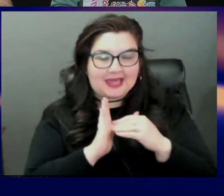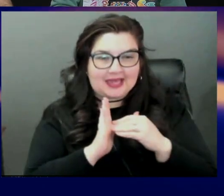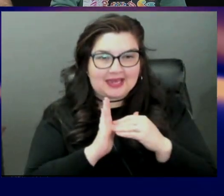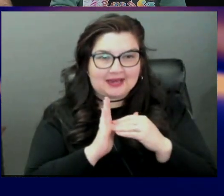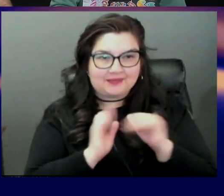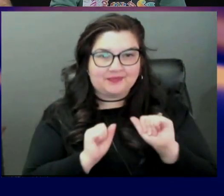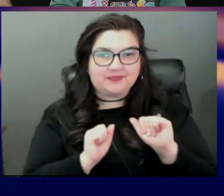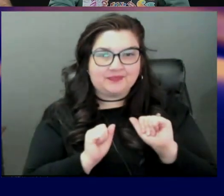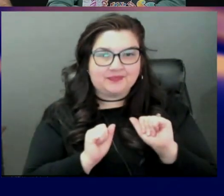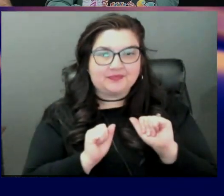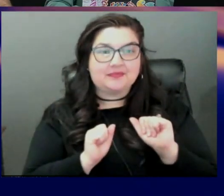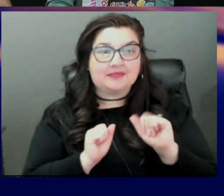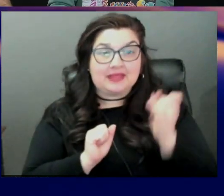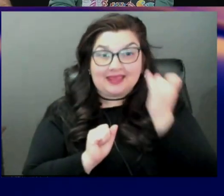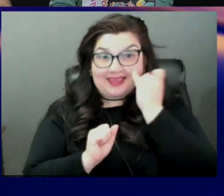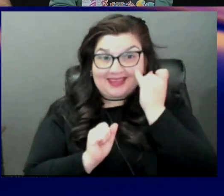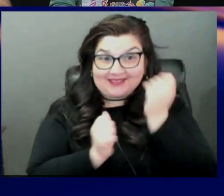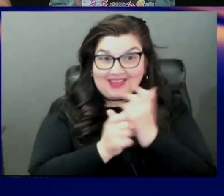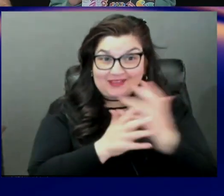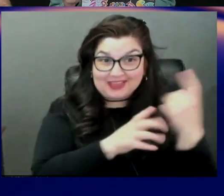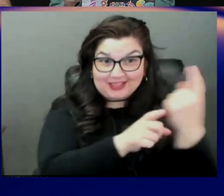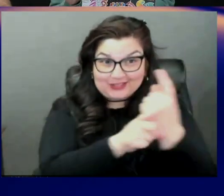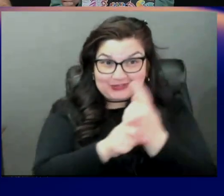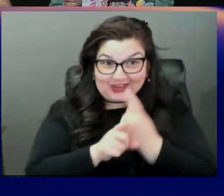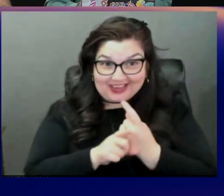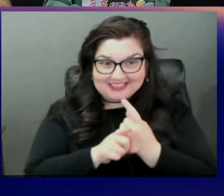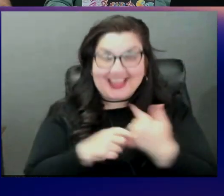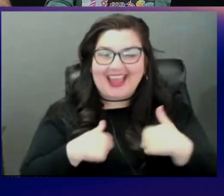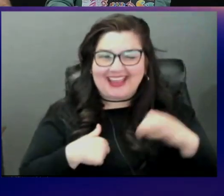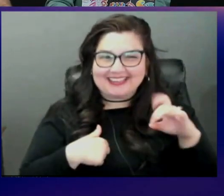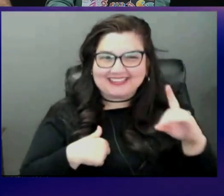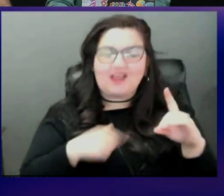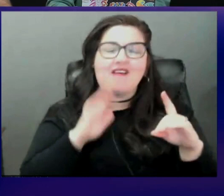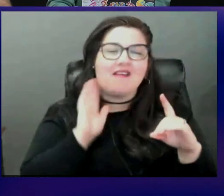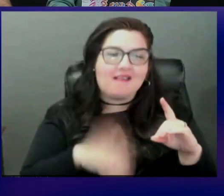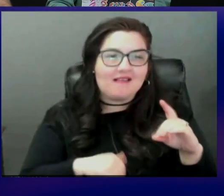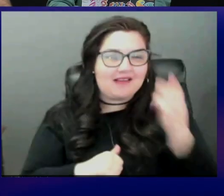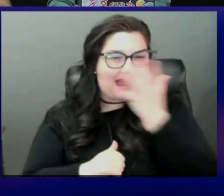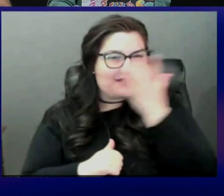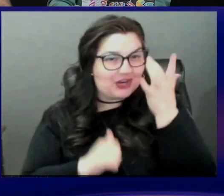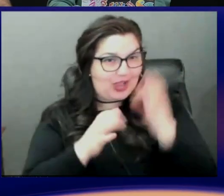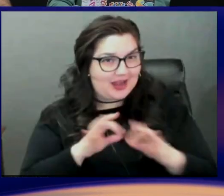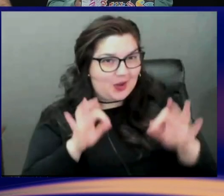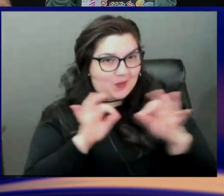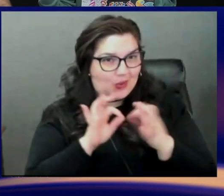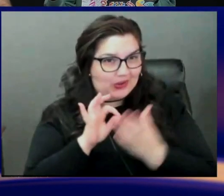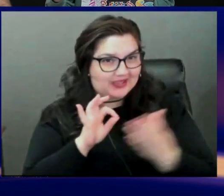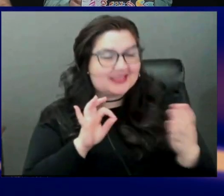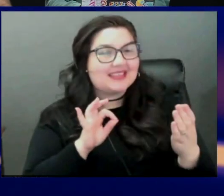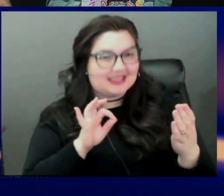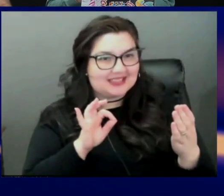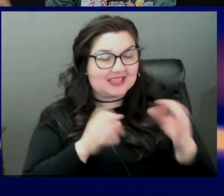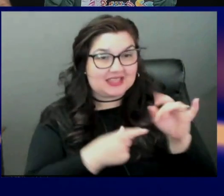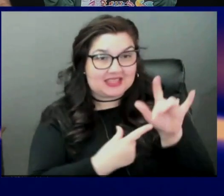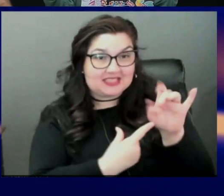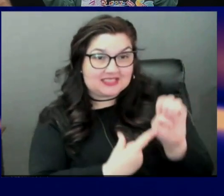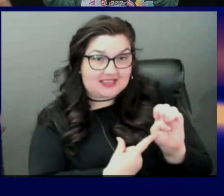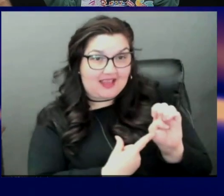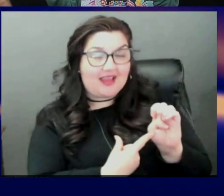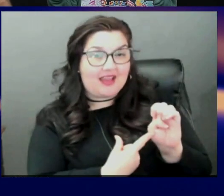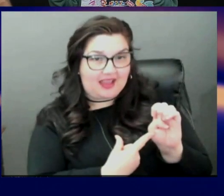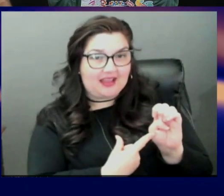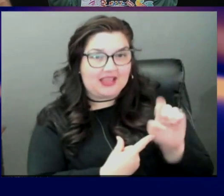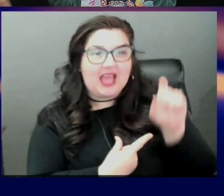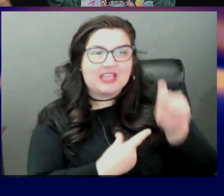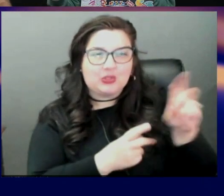And if I did everything correct, I did, but I forgot one very important thing. To get the styles, you need to